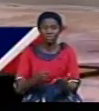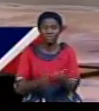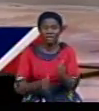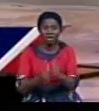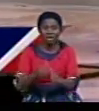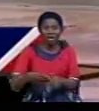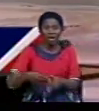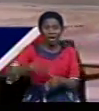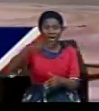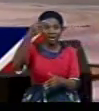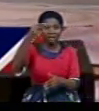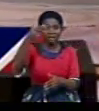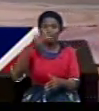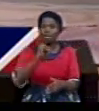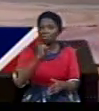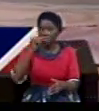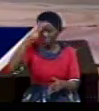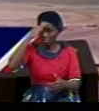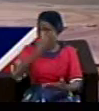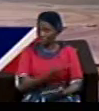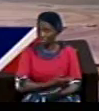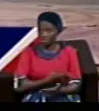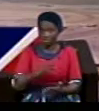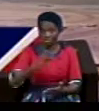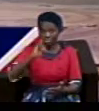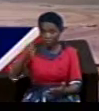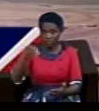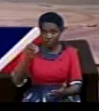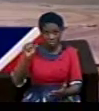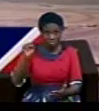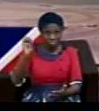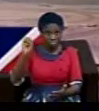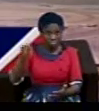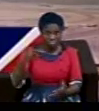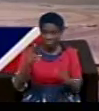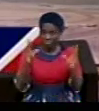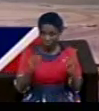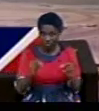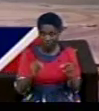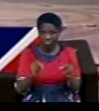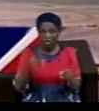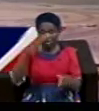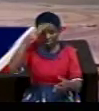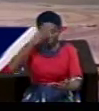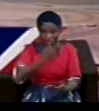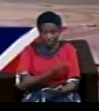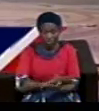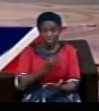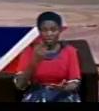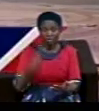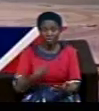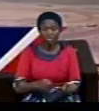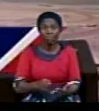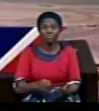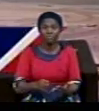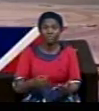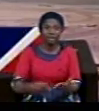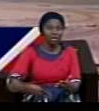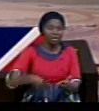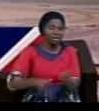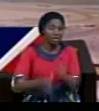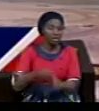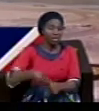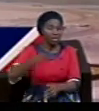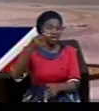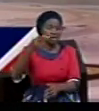of Joseph the son of the highest and the Lord's God shall give unto